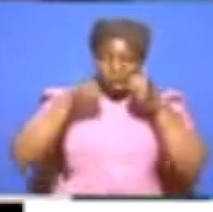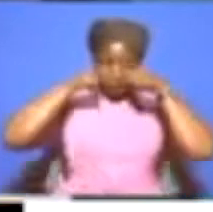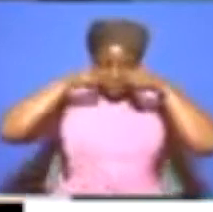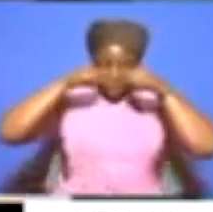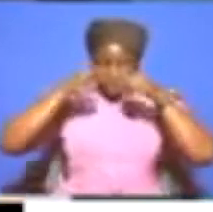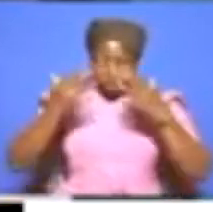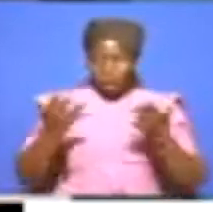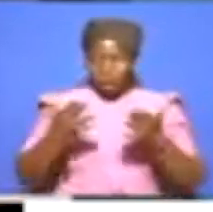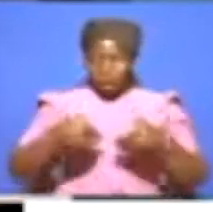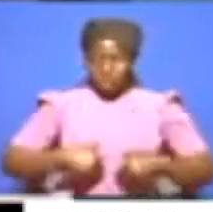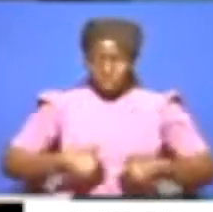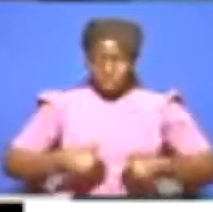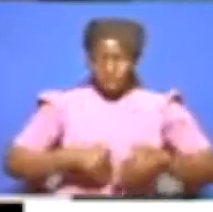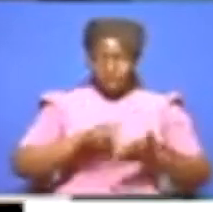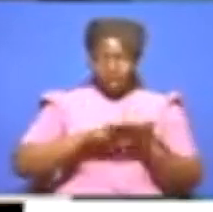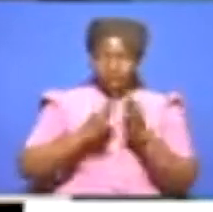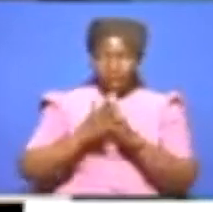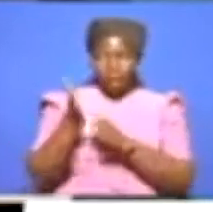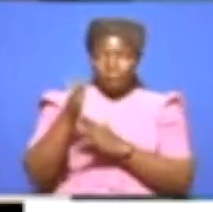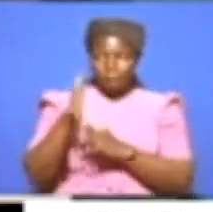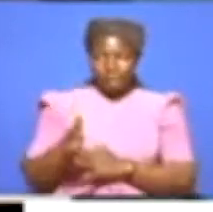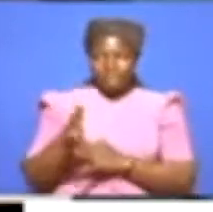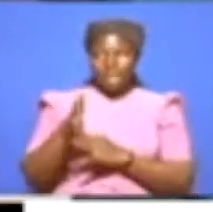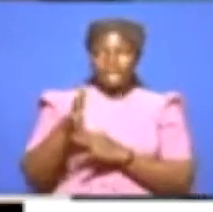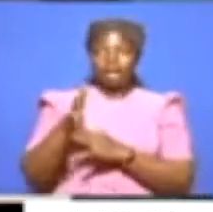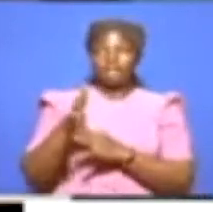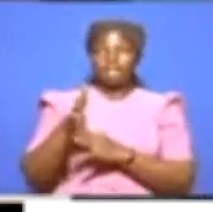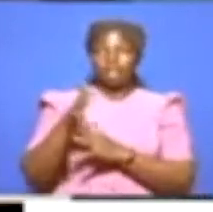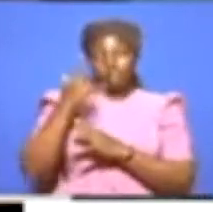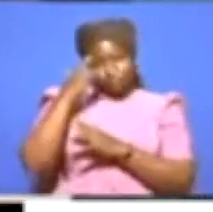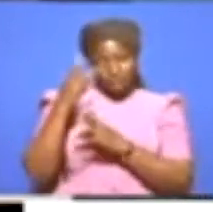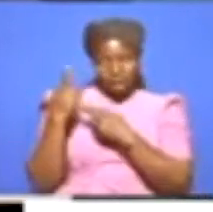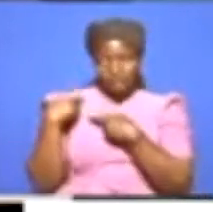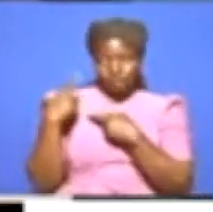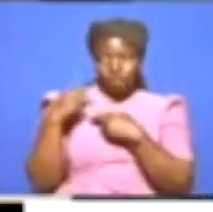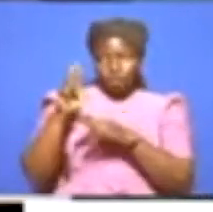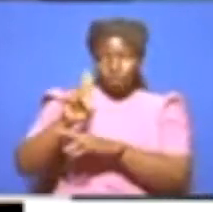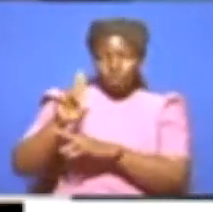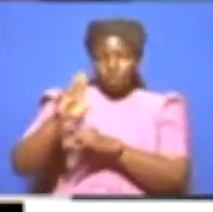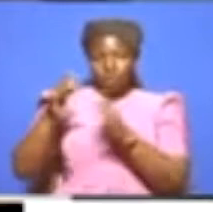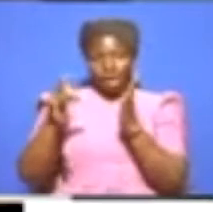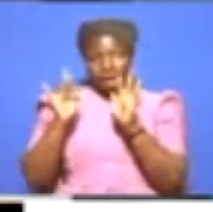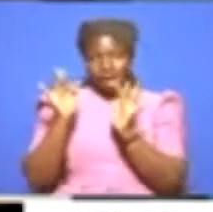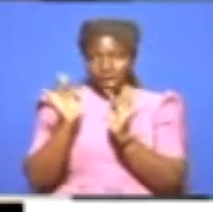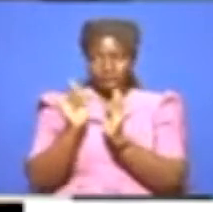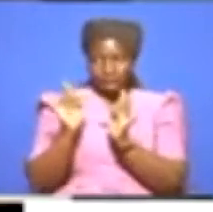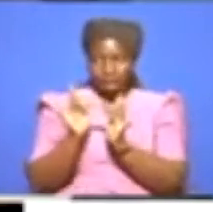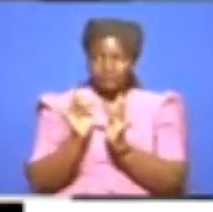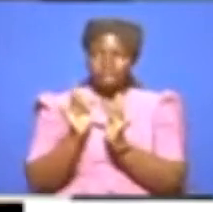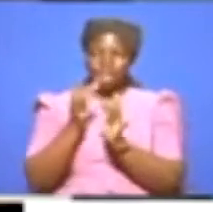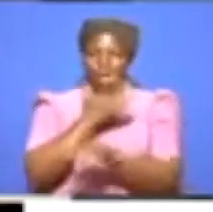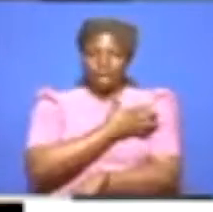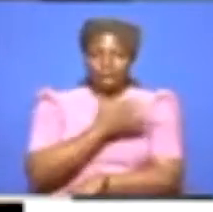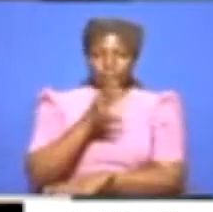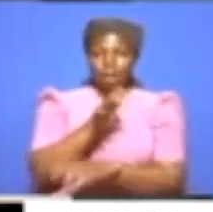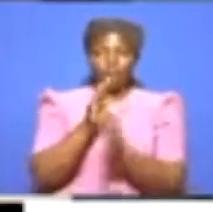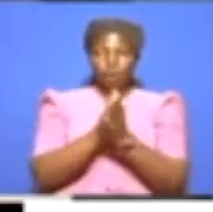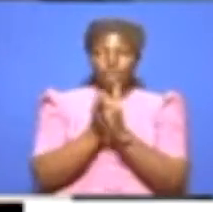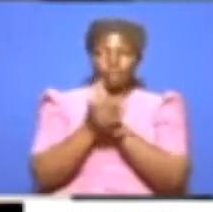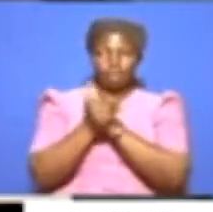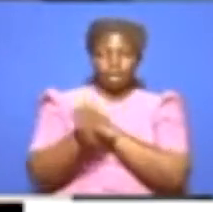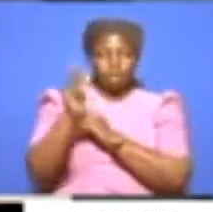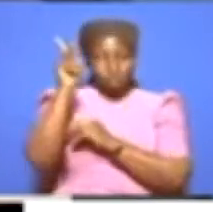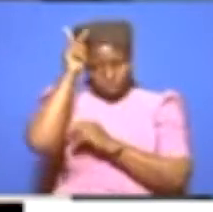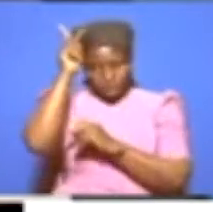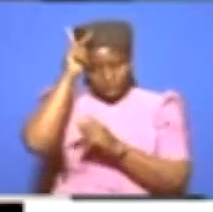ambassadors of good and responsible use of the internet, empowering them with the skills, knowledge, and tools to be able to be